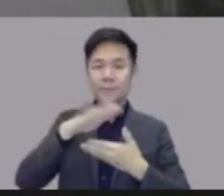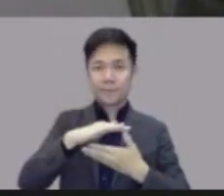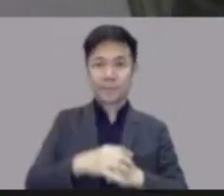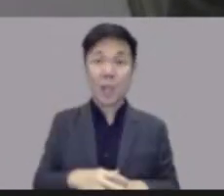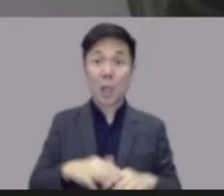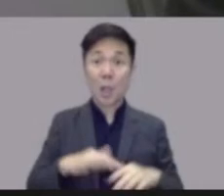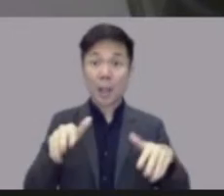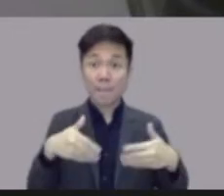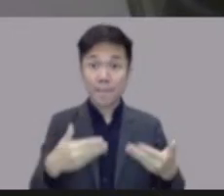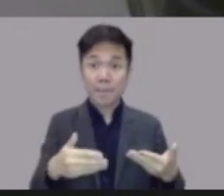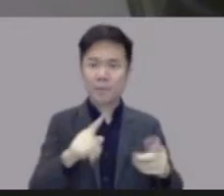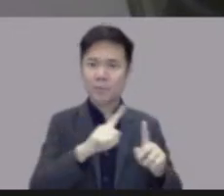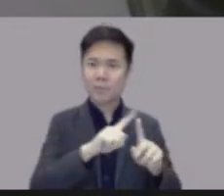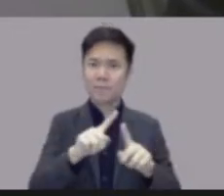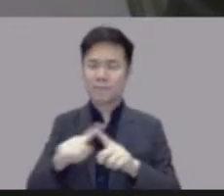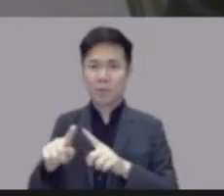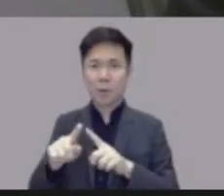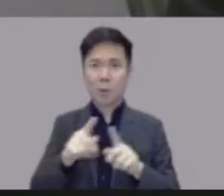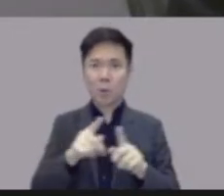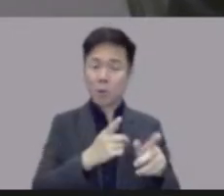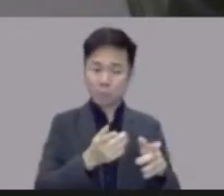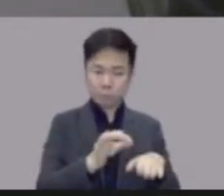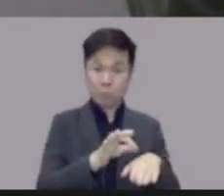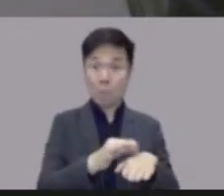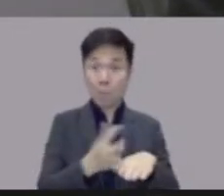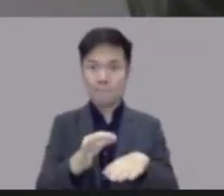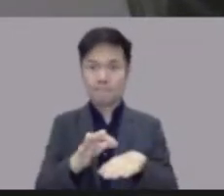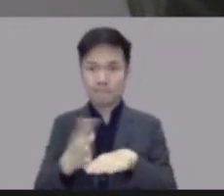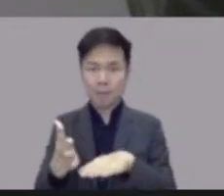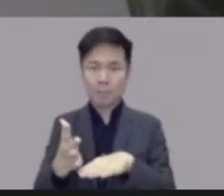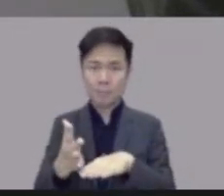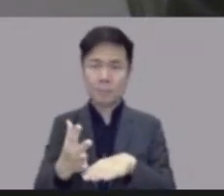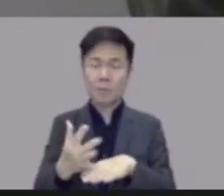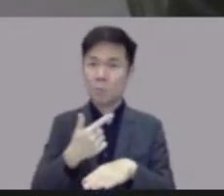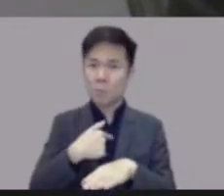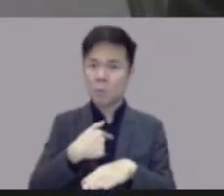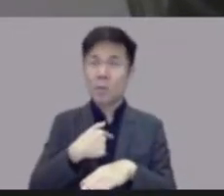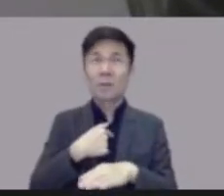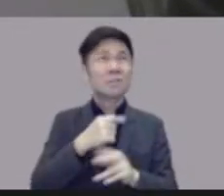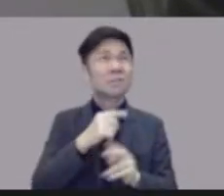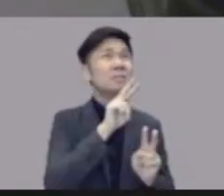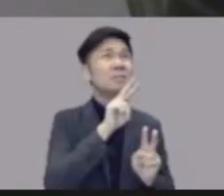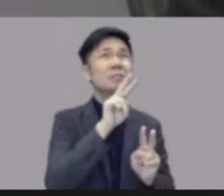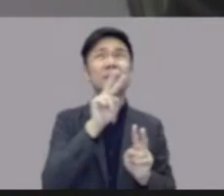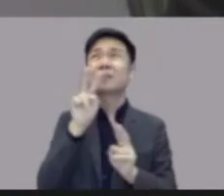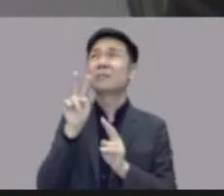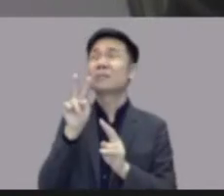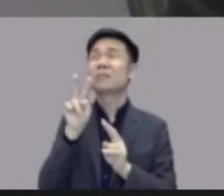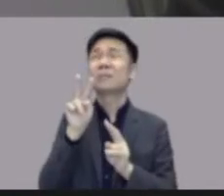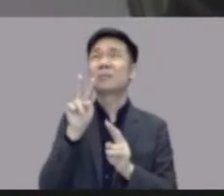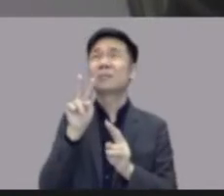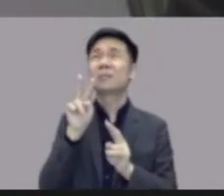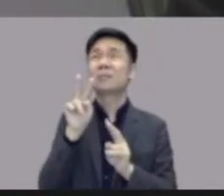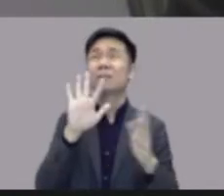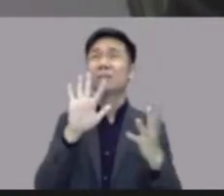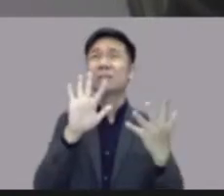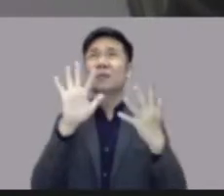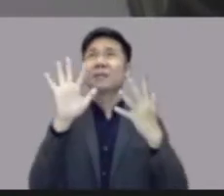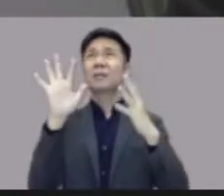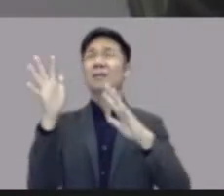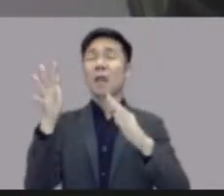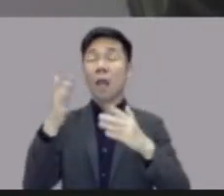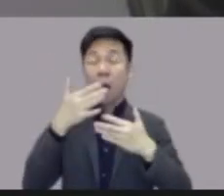professional backgrounds who simply could not stand idly by as the very air that we are breathing in